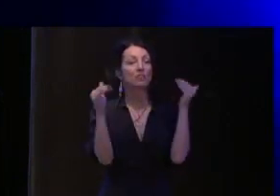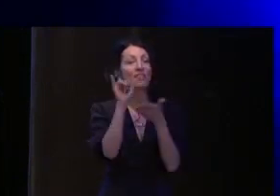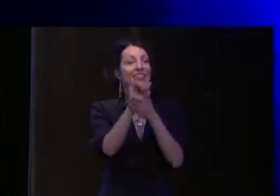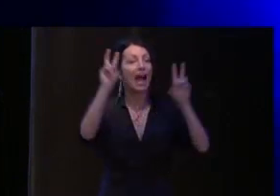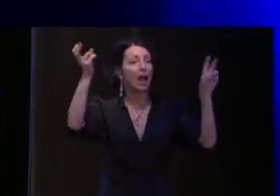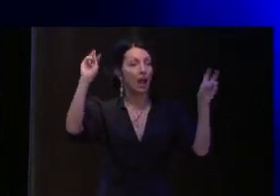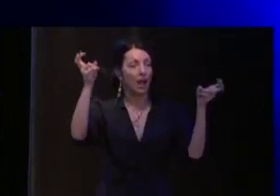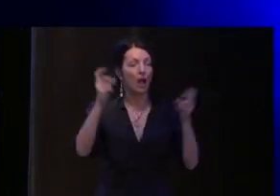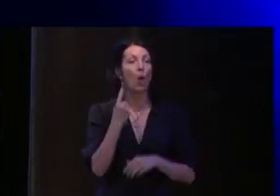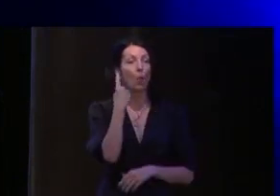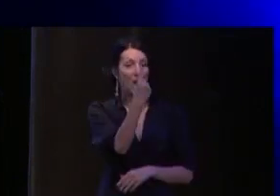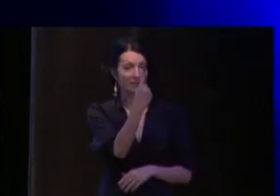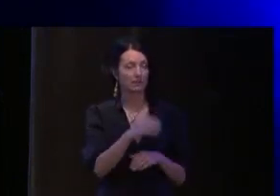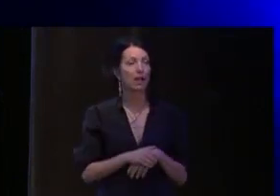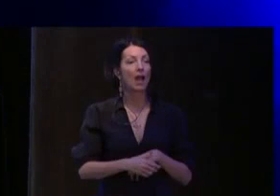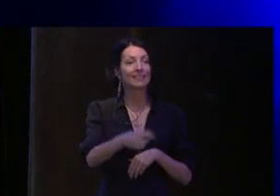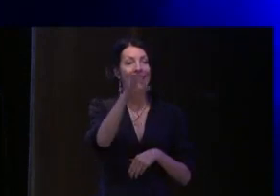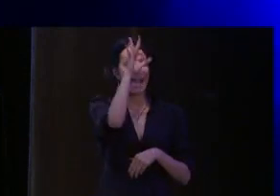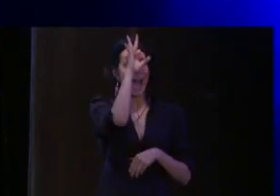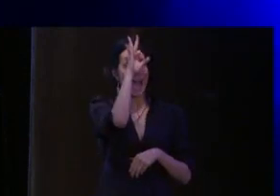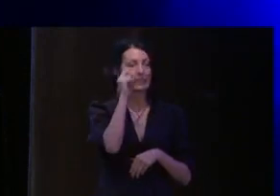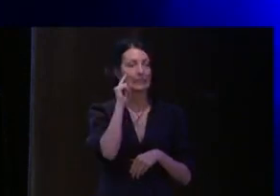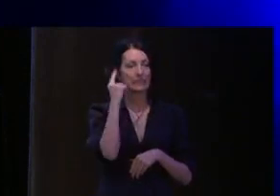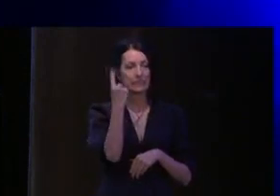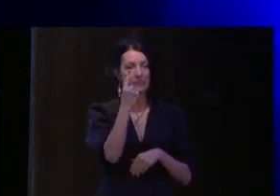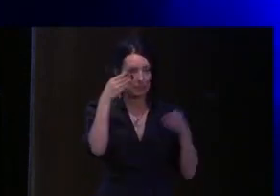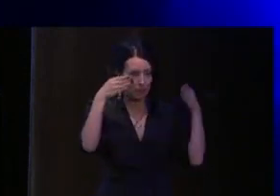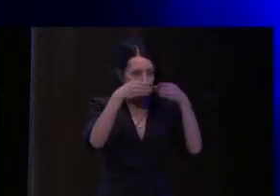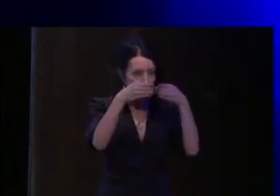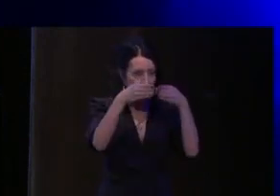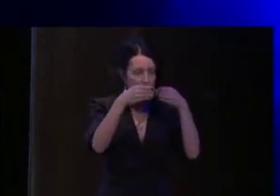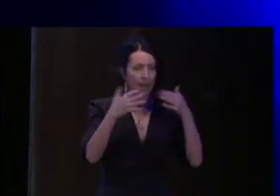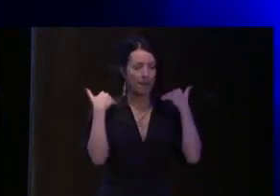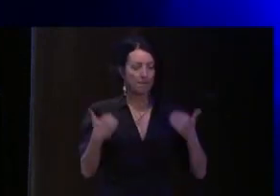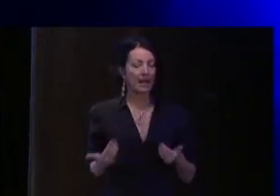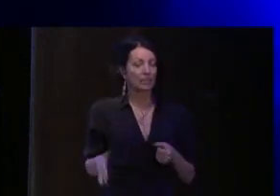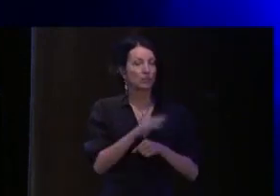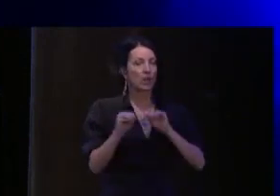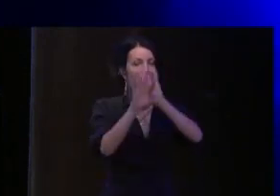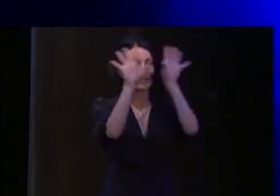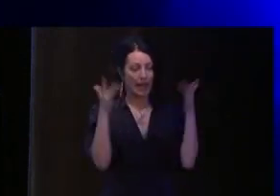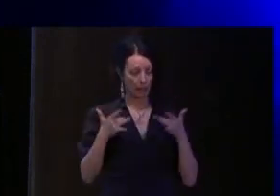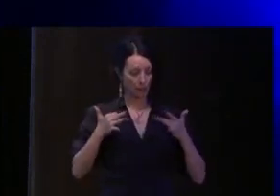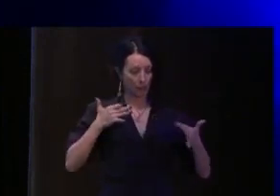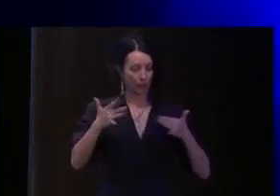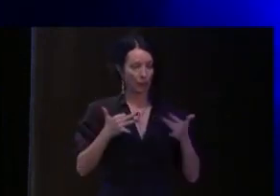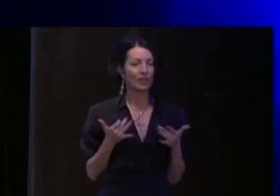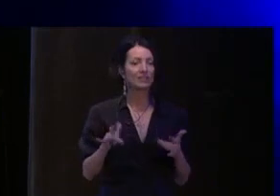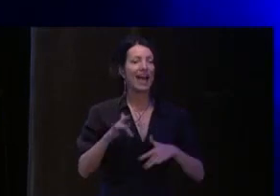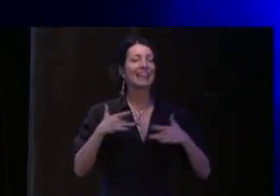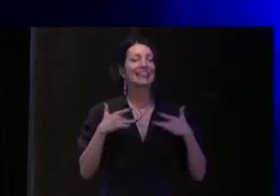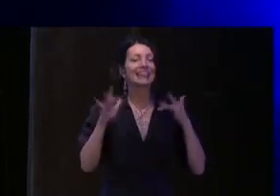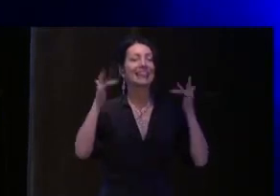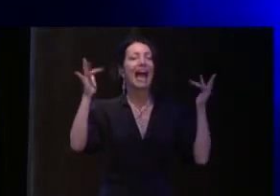phrase. One, as our eye is single and our body becomes full of light, there is a dynamic lightheartedness that begins